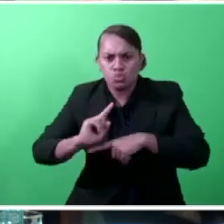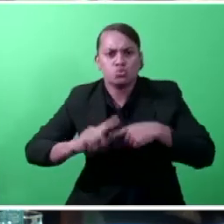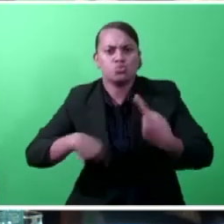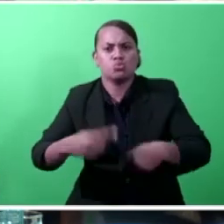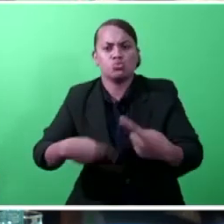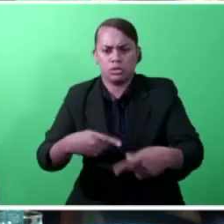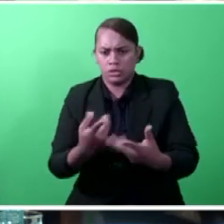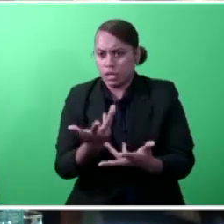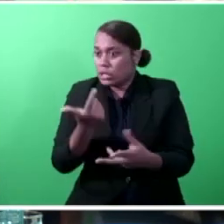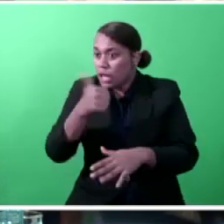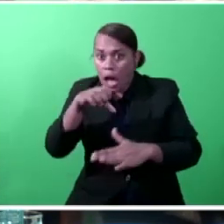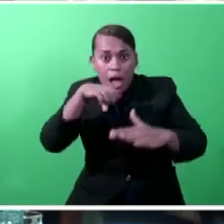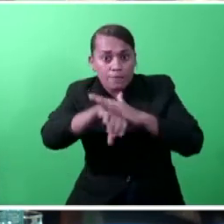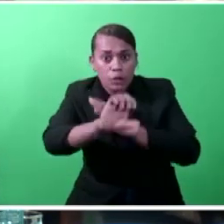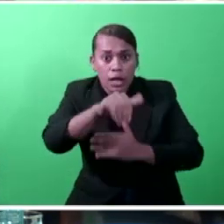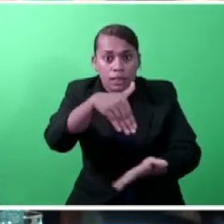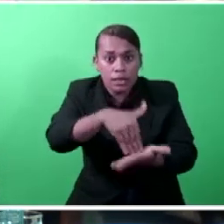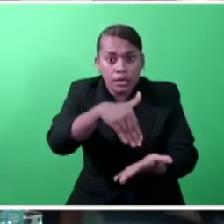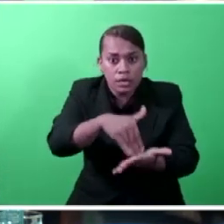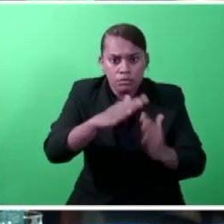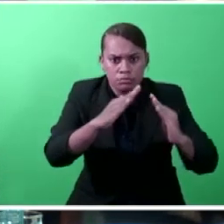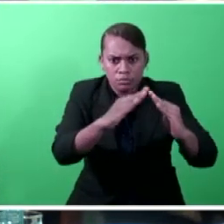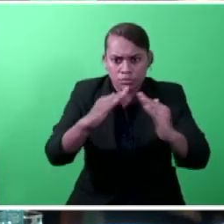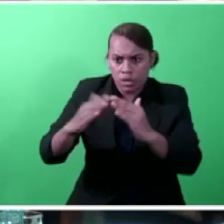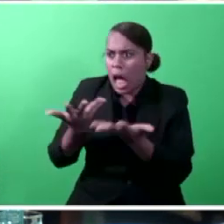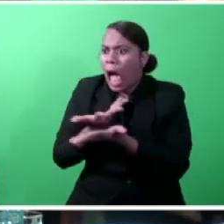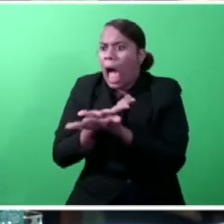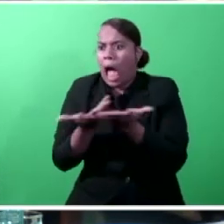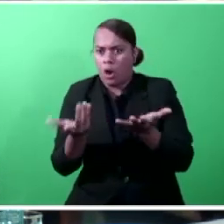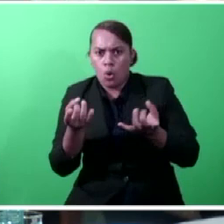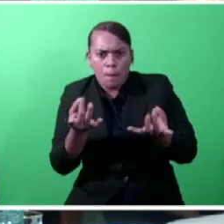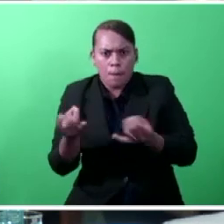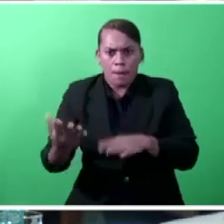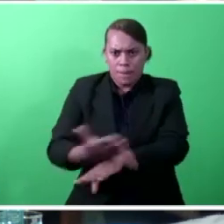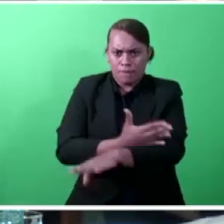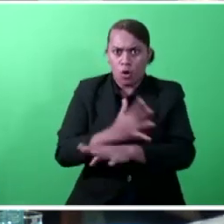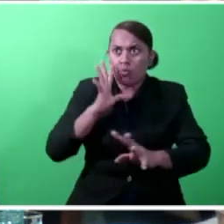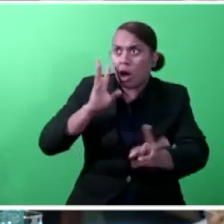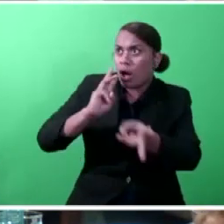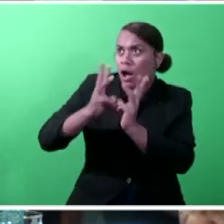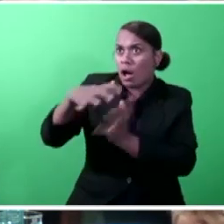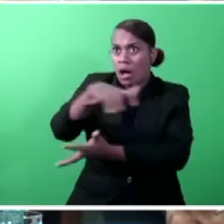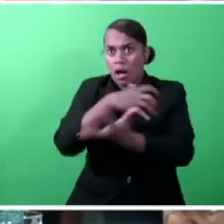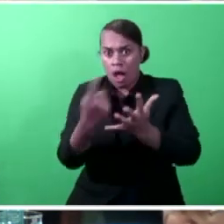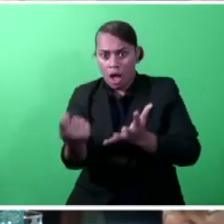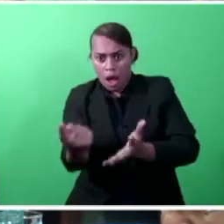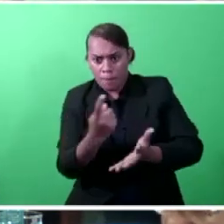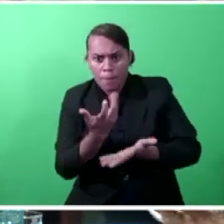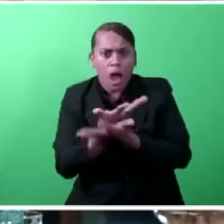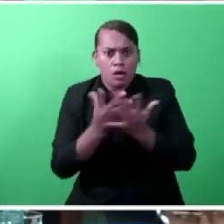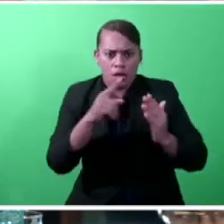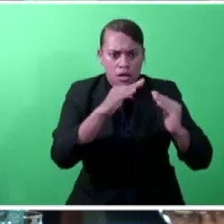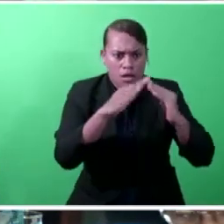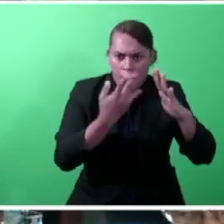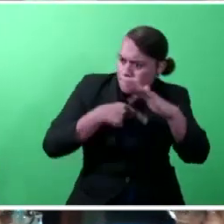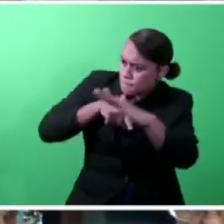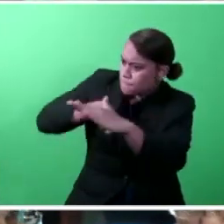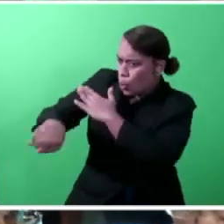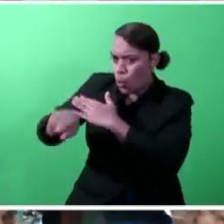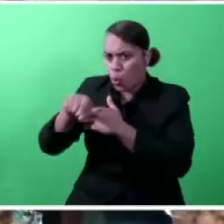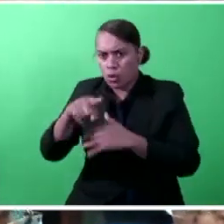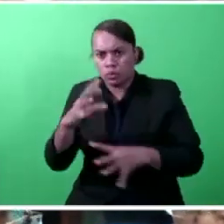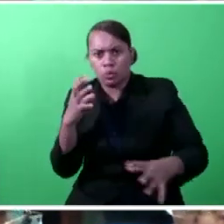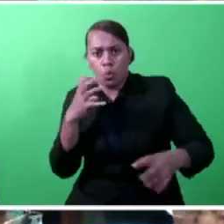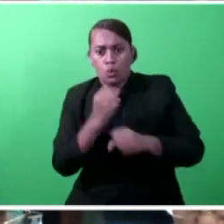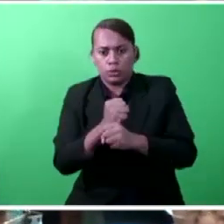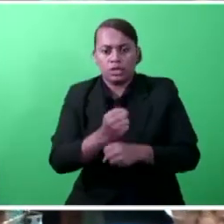evacuation centers and the preparatory measures they need to take should the need to evacuate arise. A total of 59 evacuation